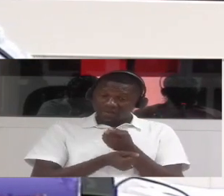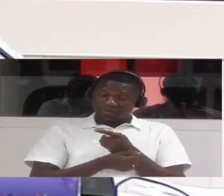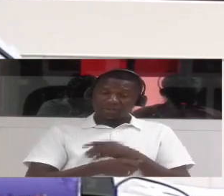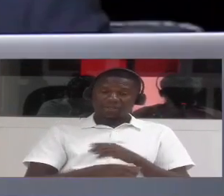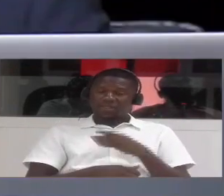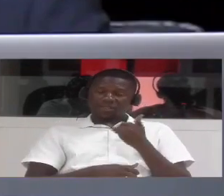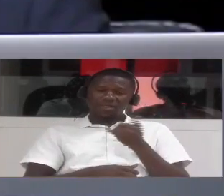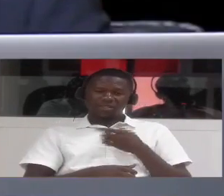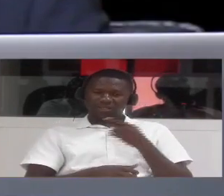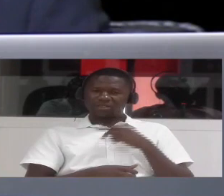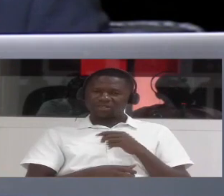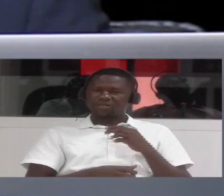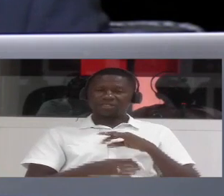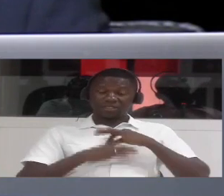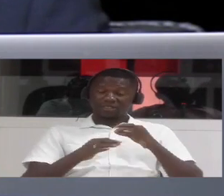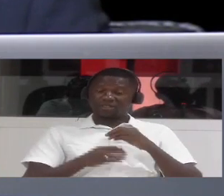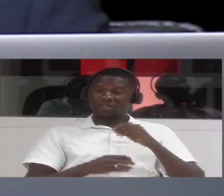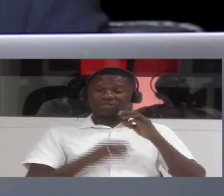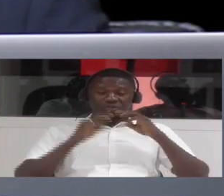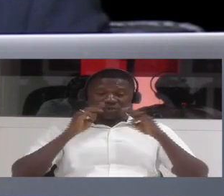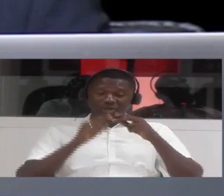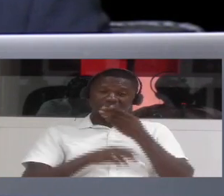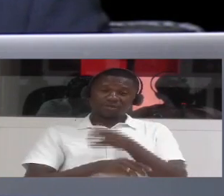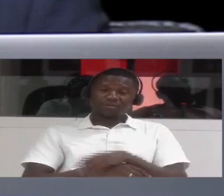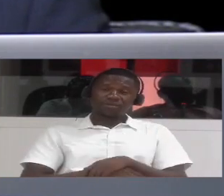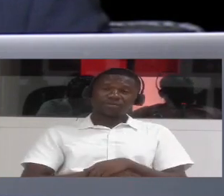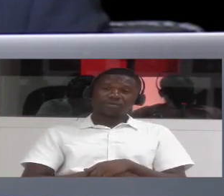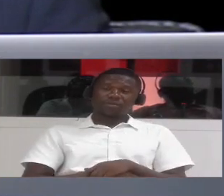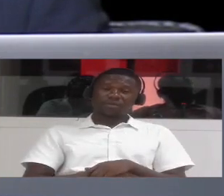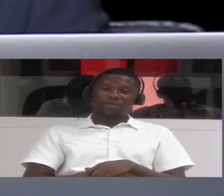Okay, Lamine N.B. Dafe,